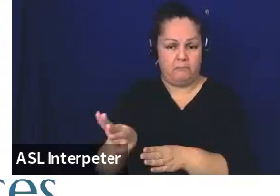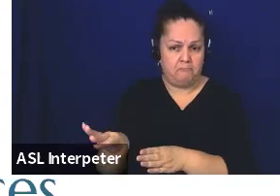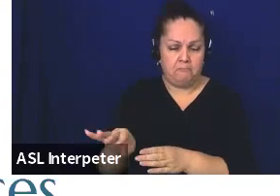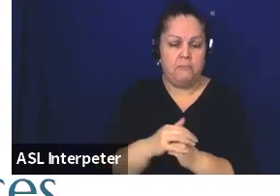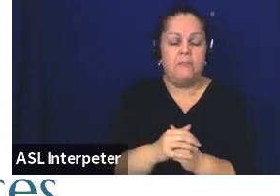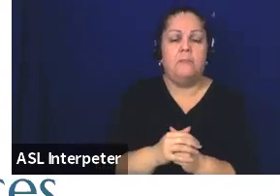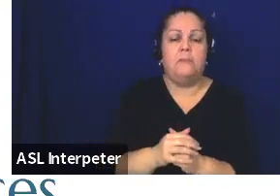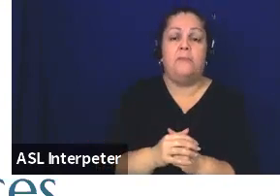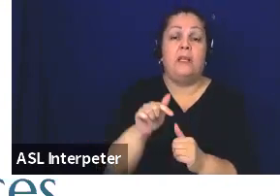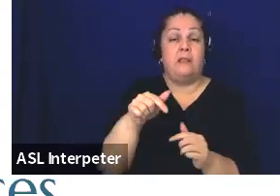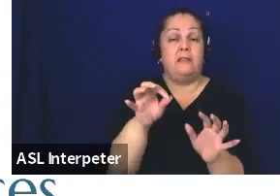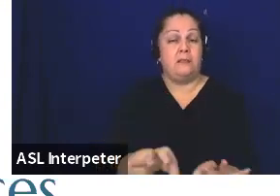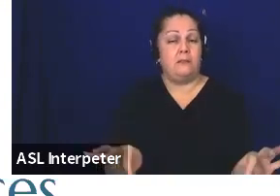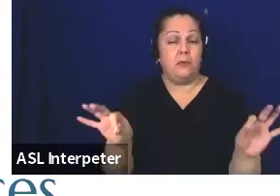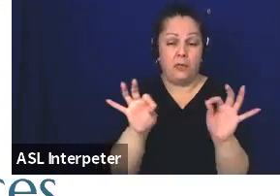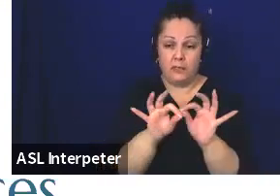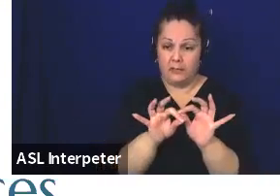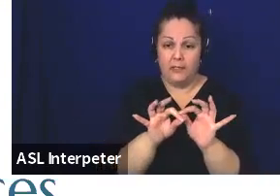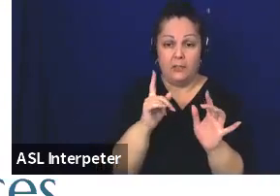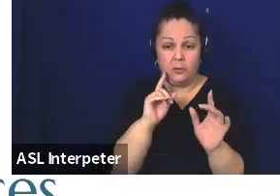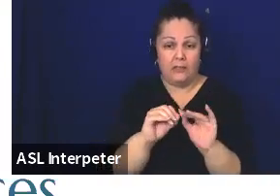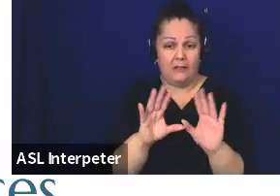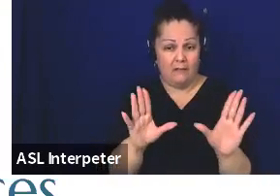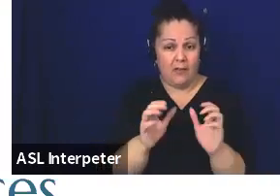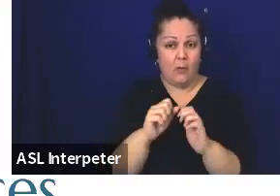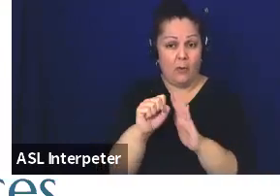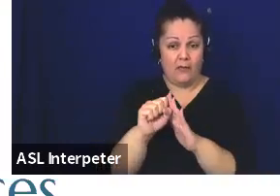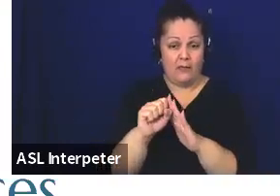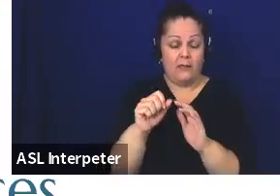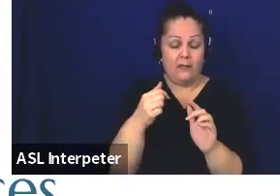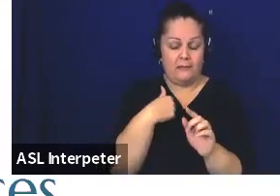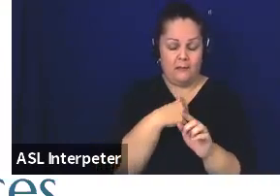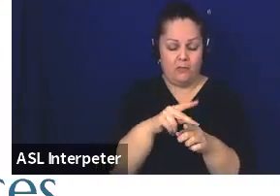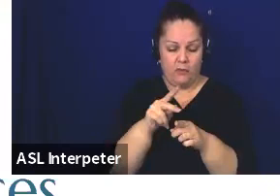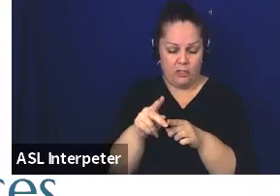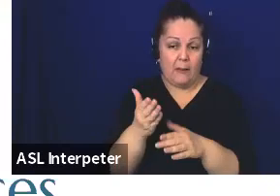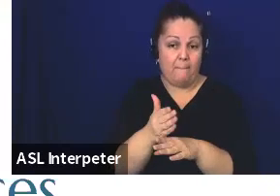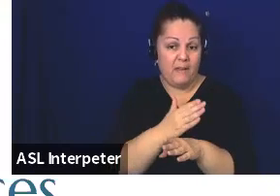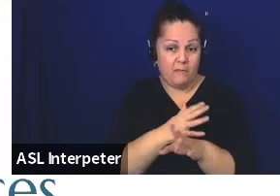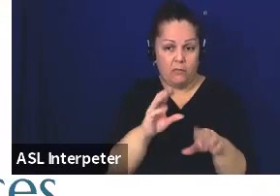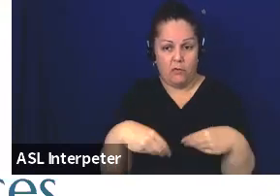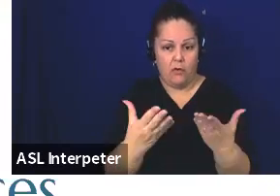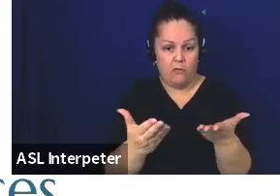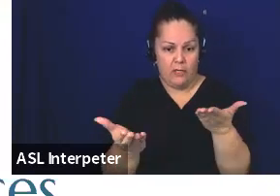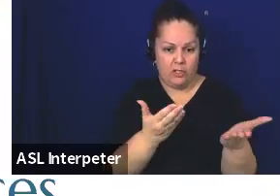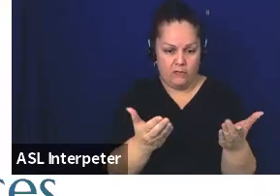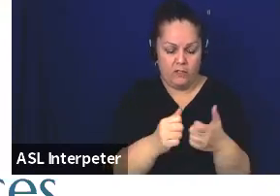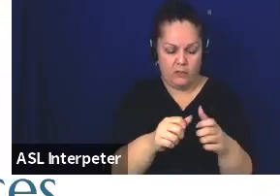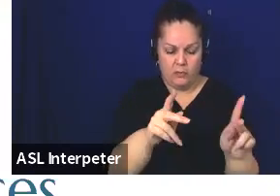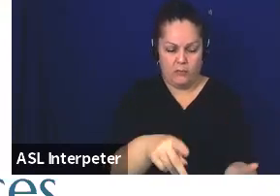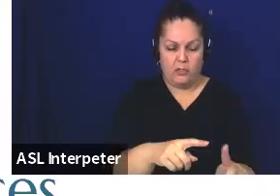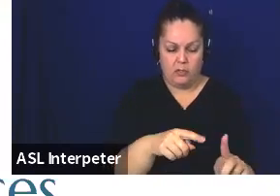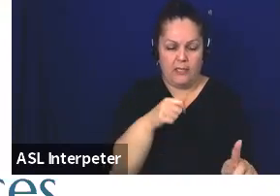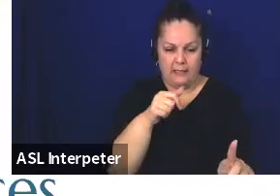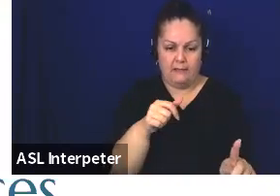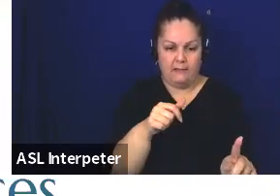is very important to clarify with the stakeholder before offering their services to individuals in active crises,